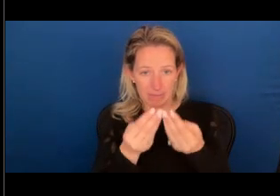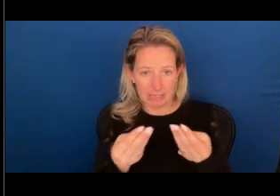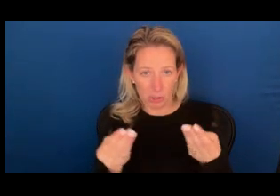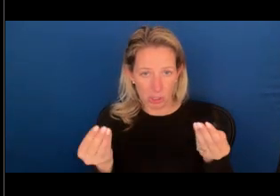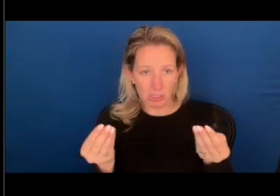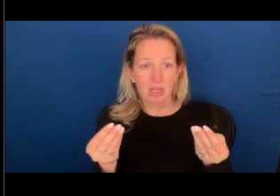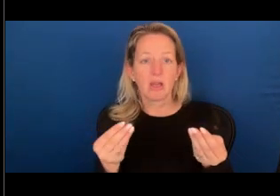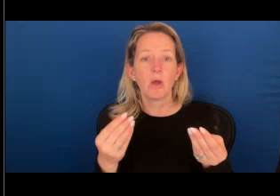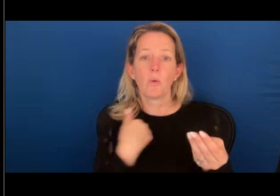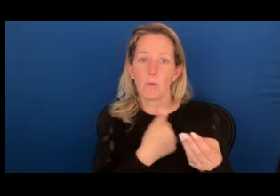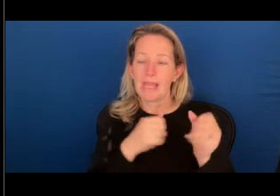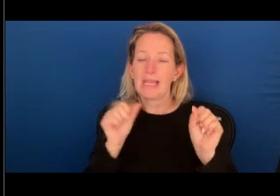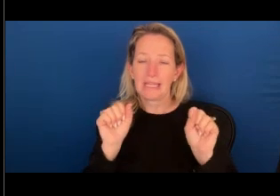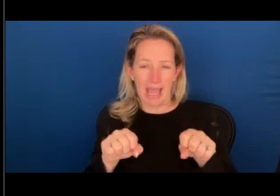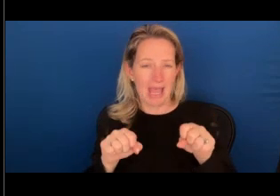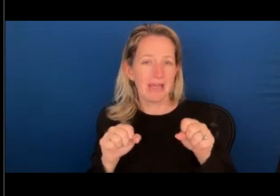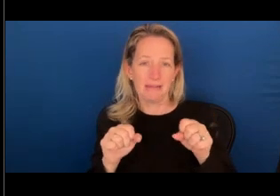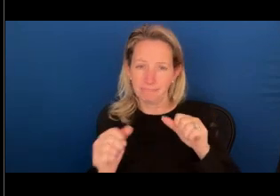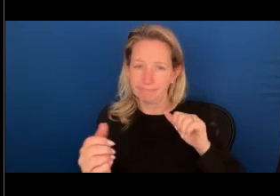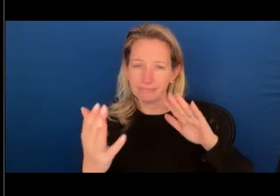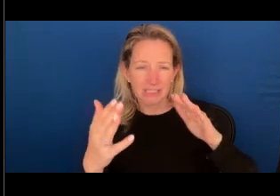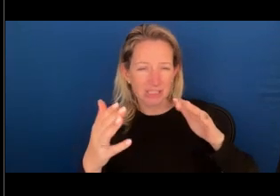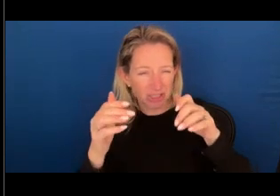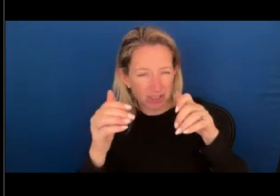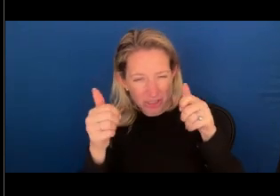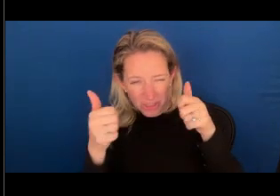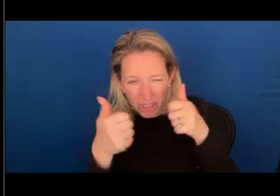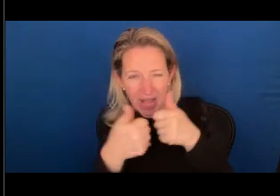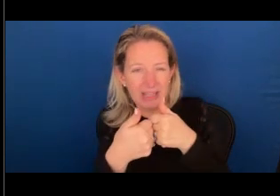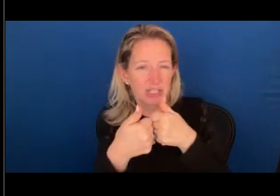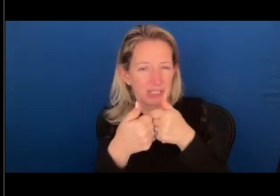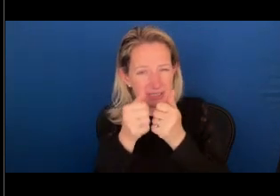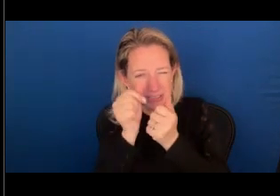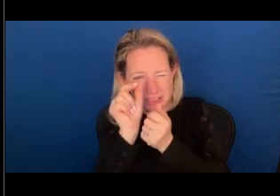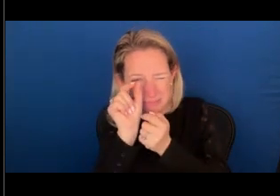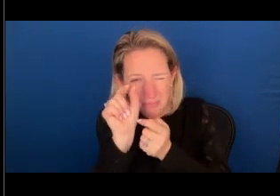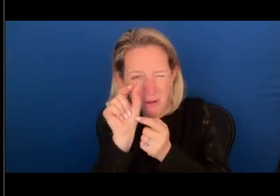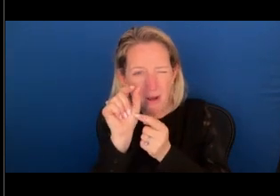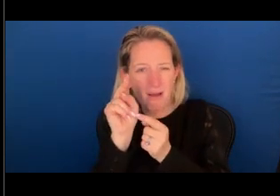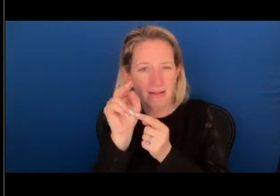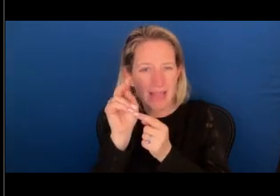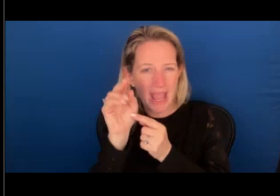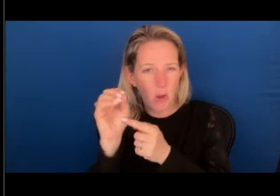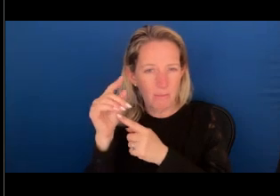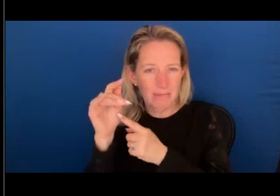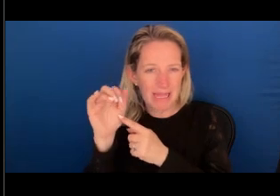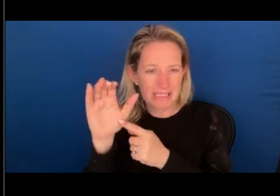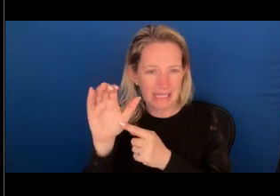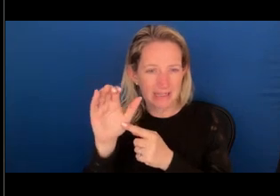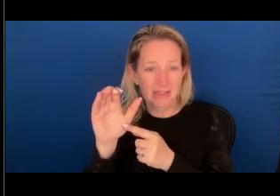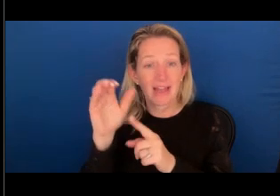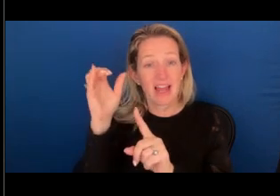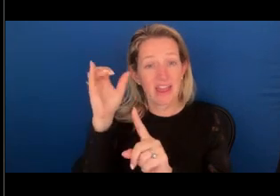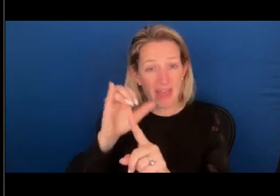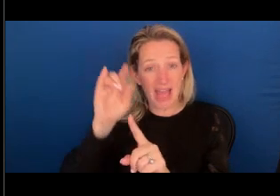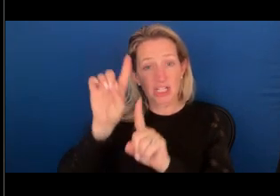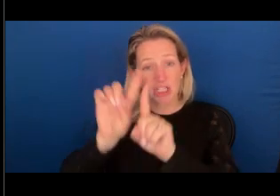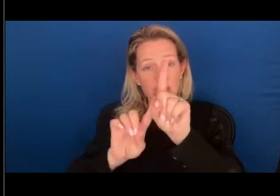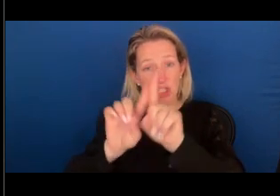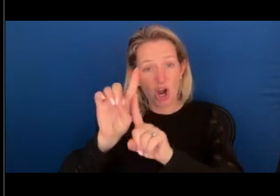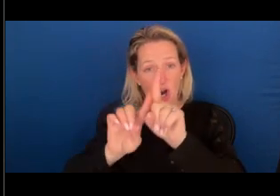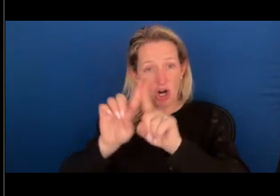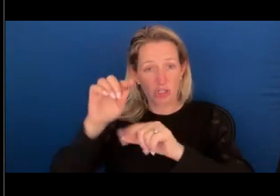very challenging small nanoplastics. So you can see that this kind of star kind of structure is with a very,